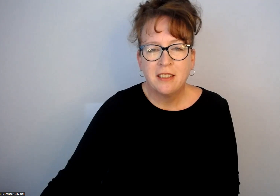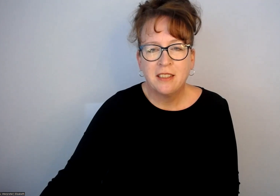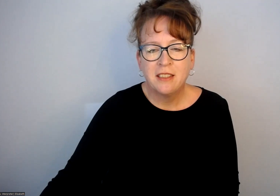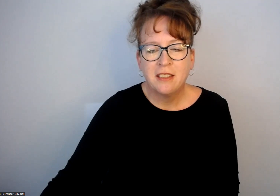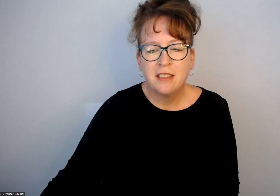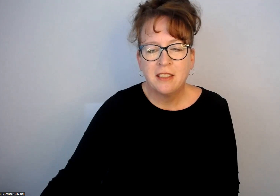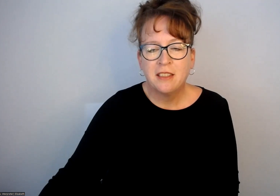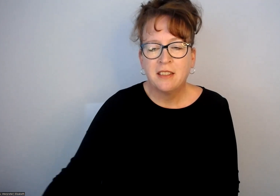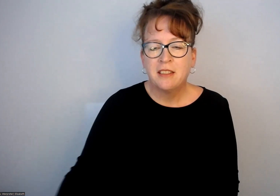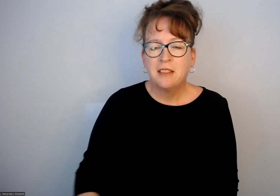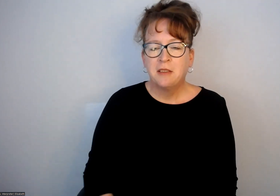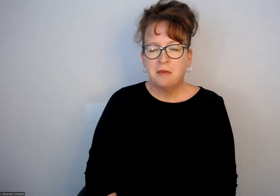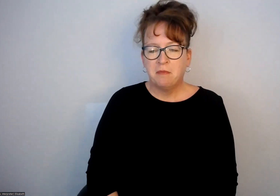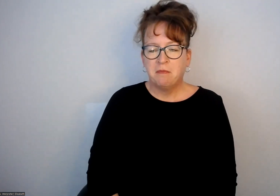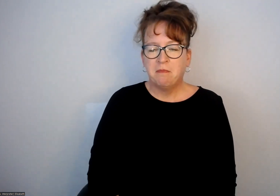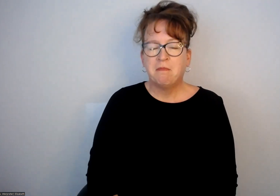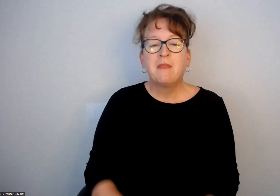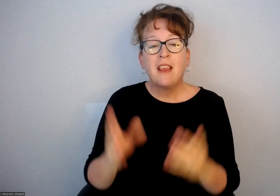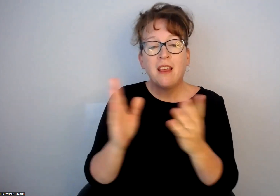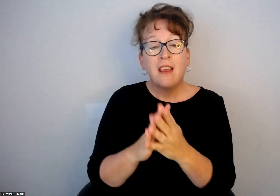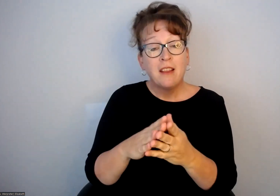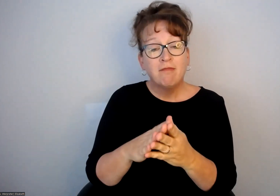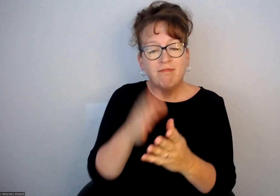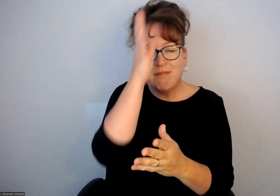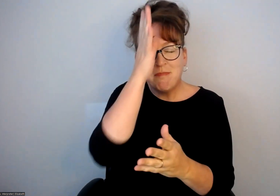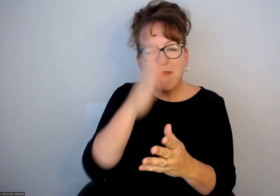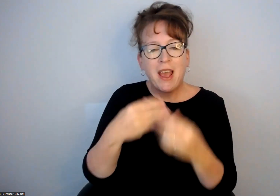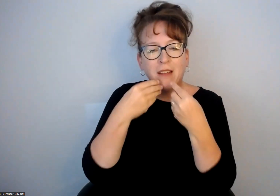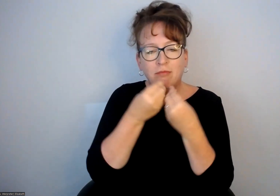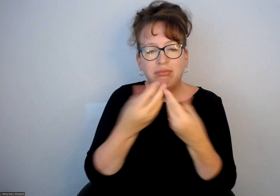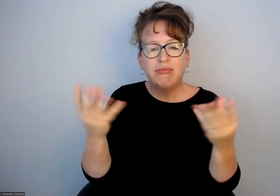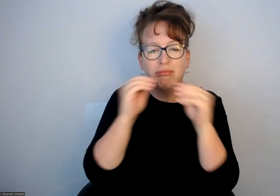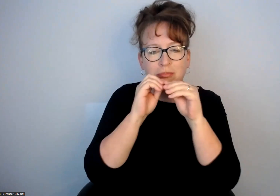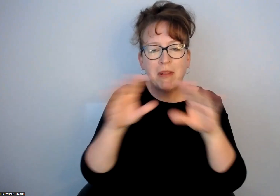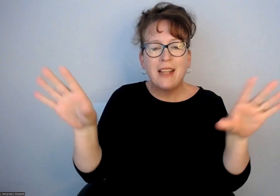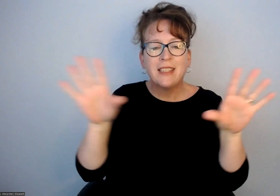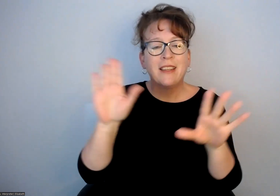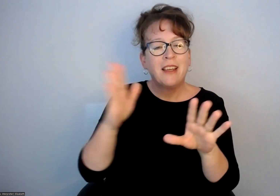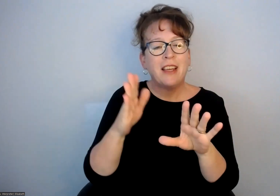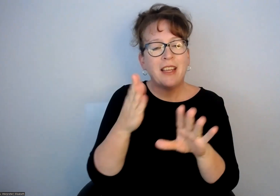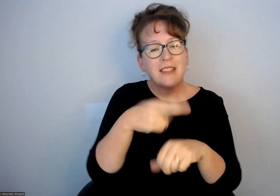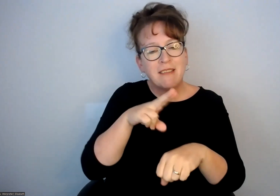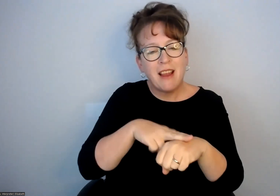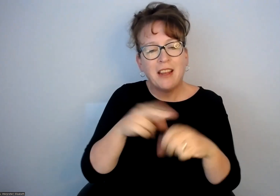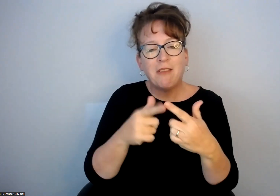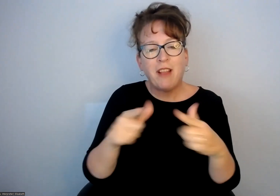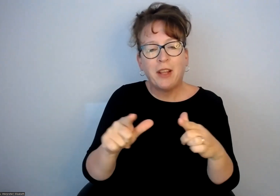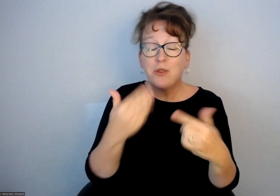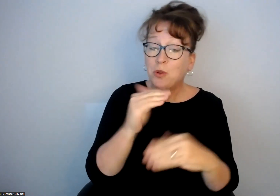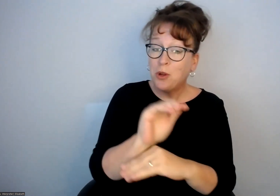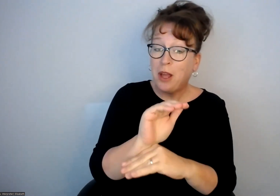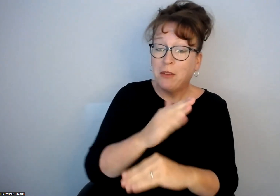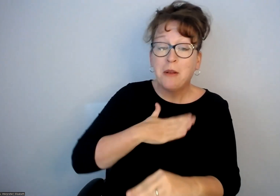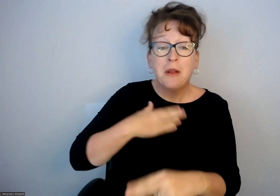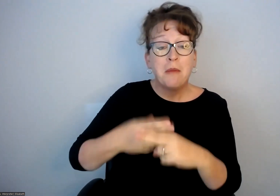Waninakan, Nataswis Mosquito, New Tomas Masipiat, Kanatai Masipiat. I said, good afternoon. My name is Bearheart. I come from Mashpee and I